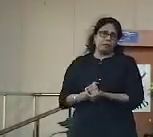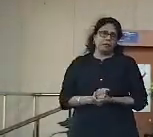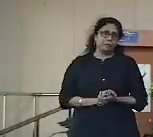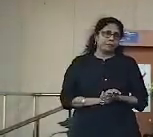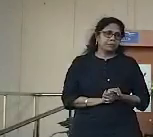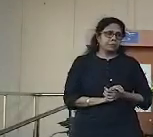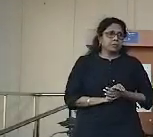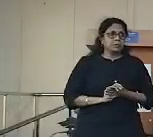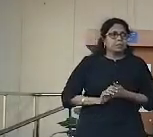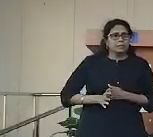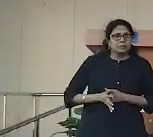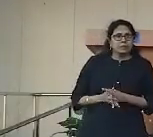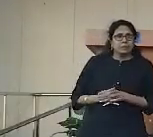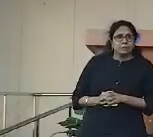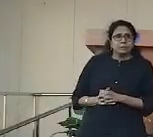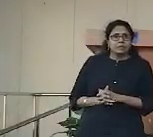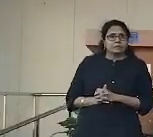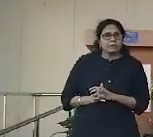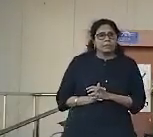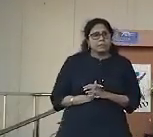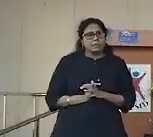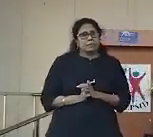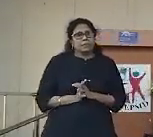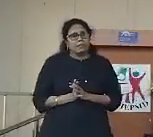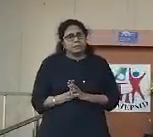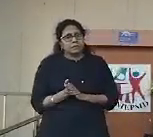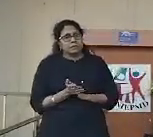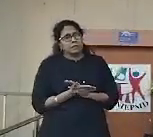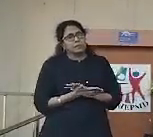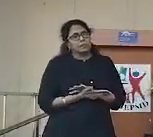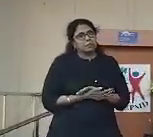you can say here or comfortable?